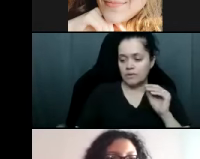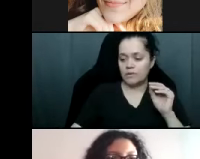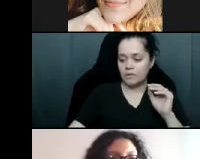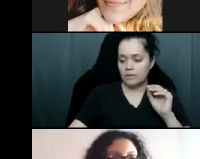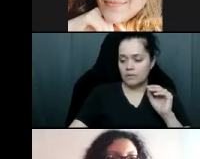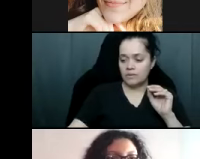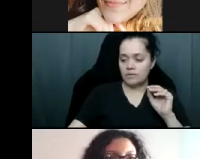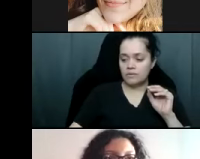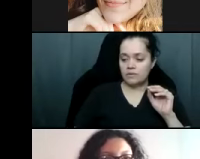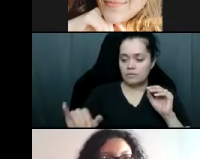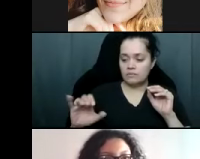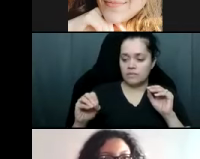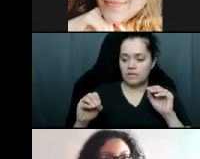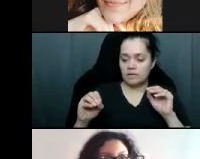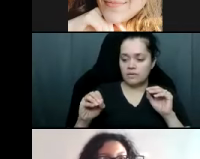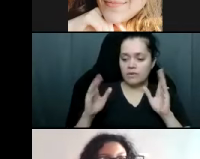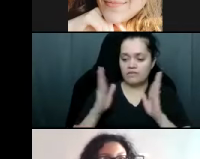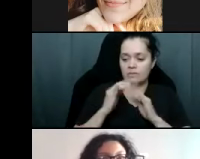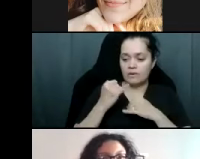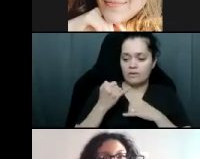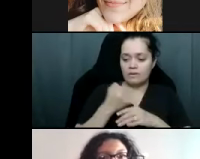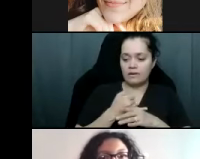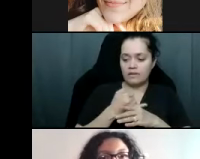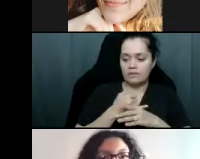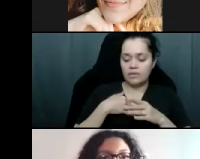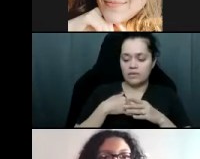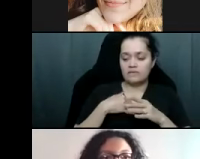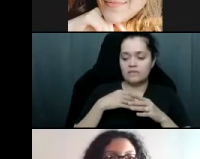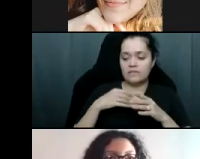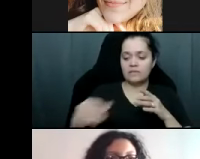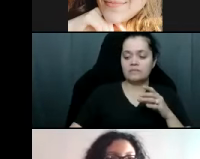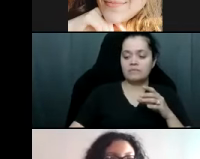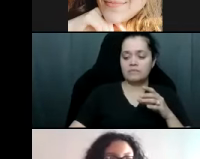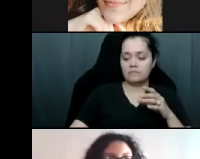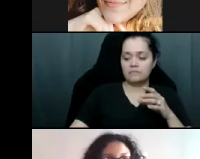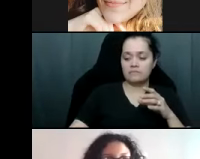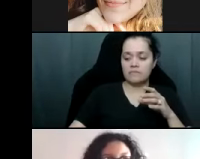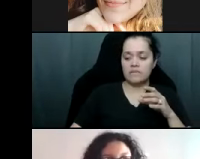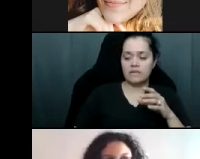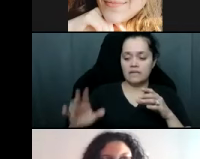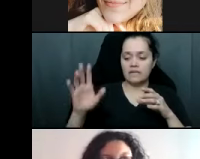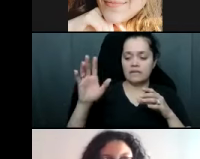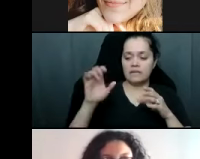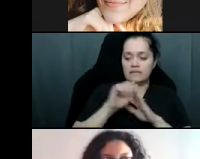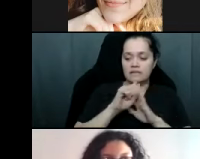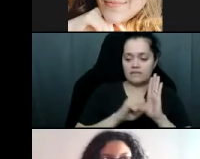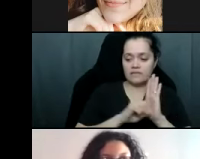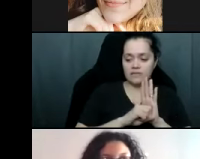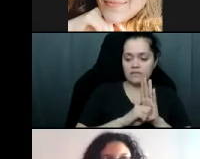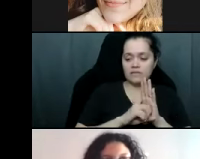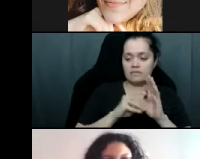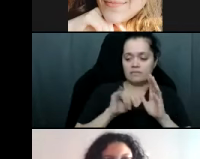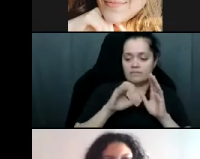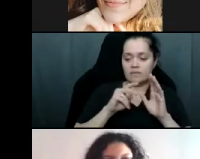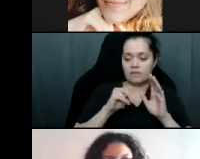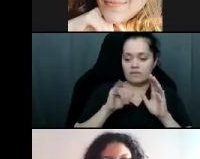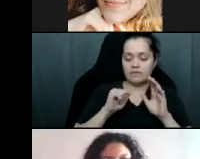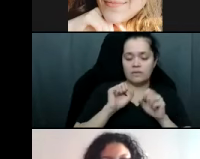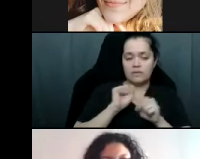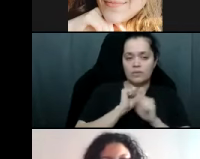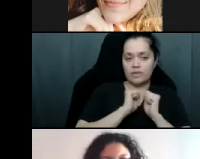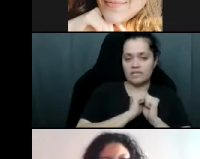Micronesia, where we have small islands, we do have some cooperation, like the Federated States of Micronesia. Work together